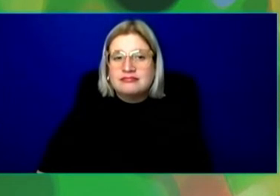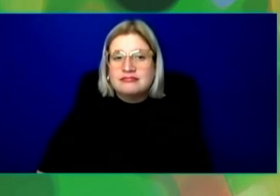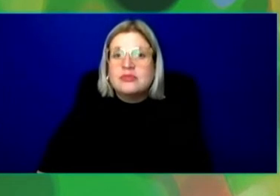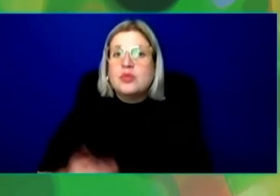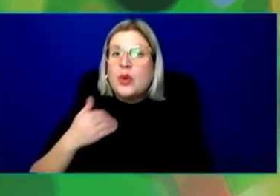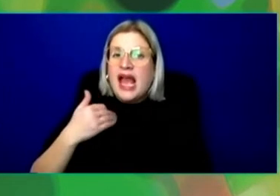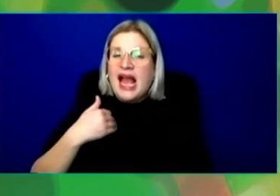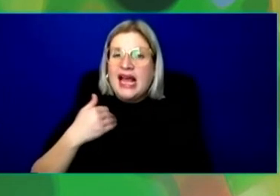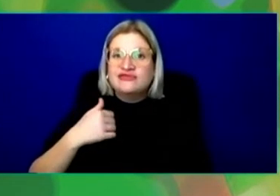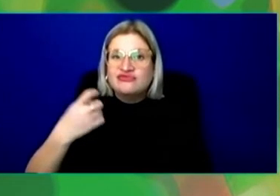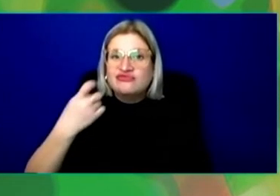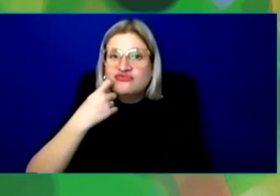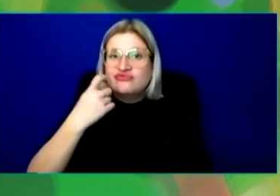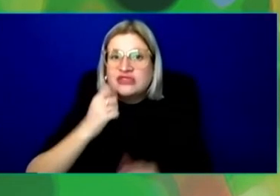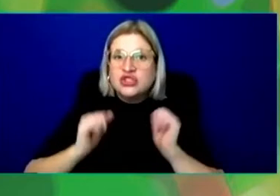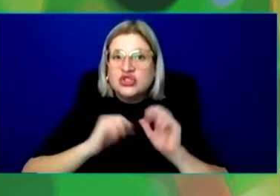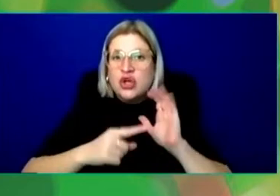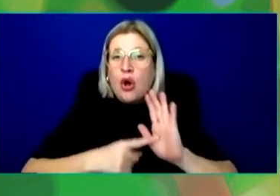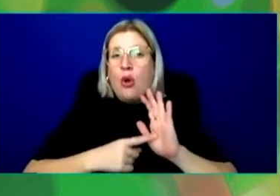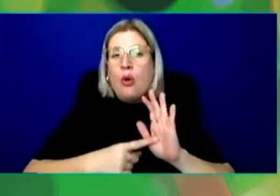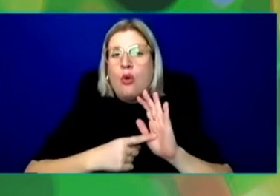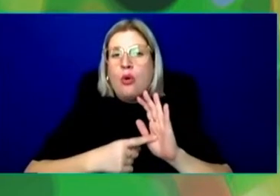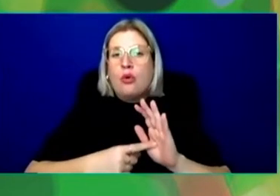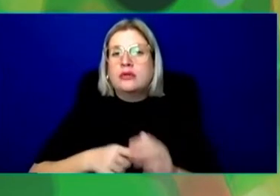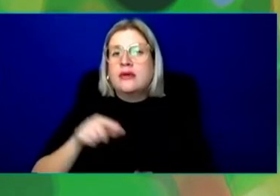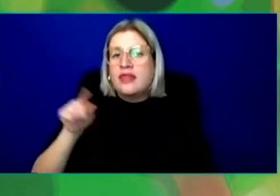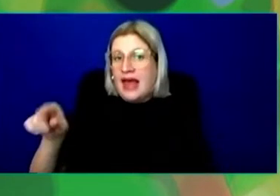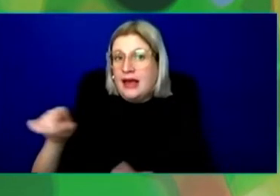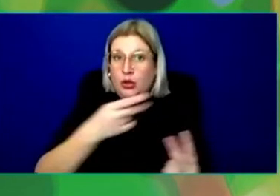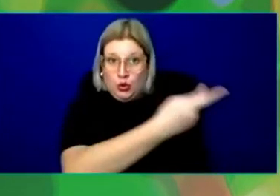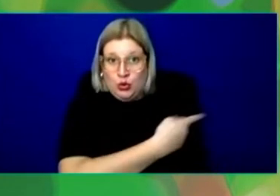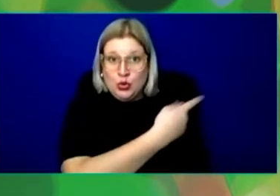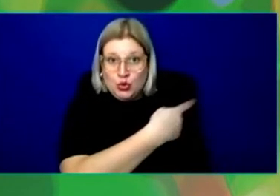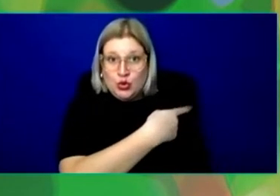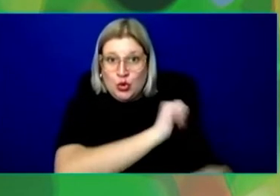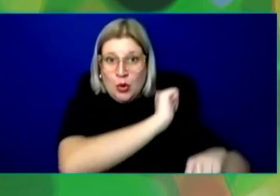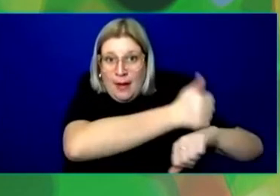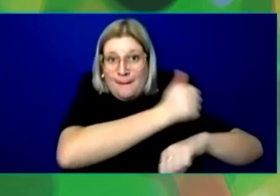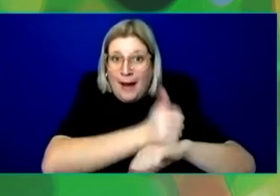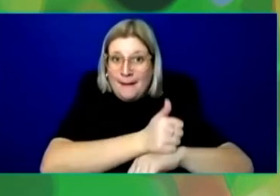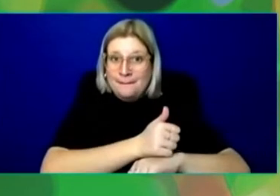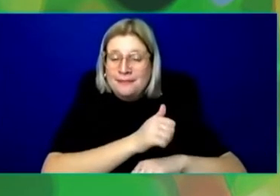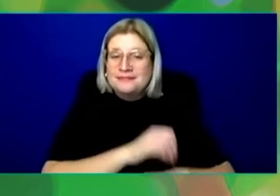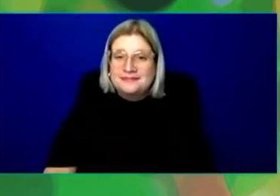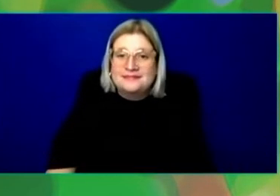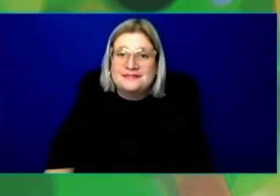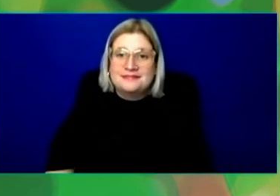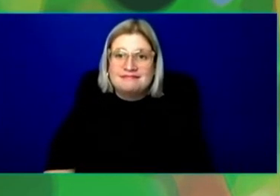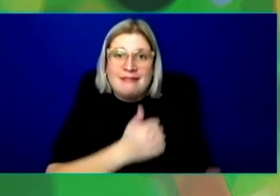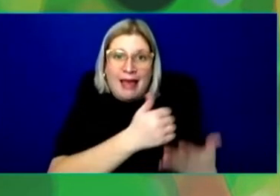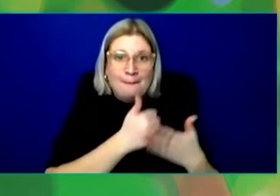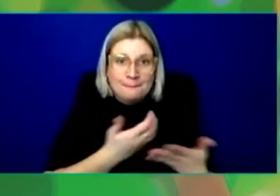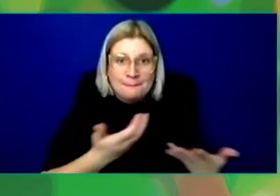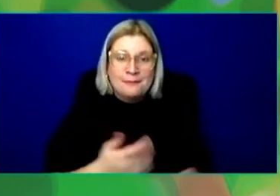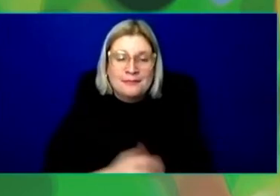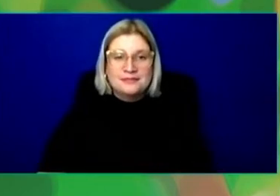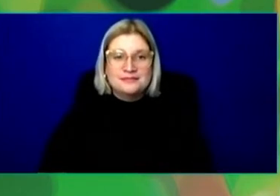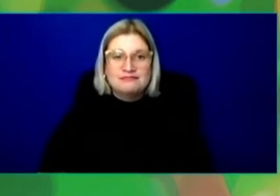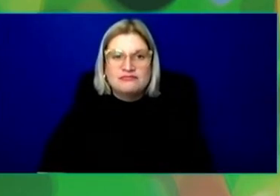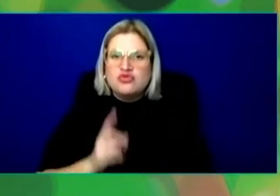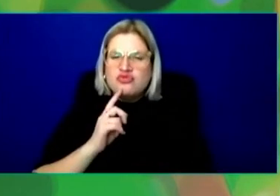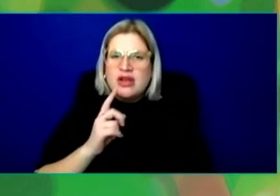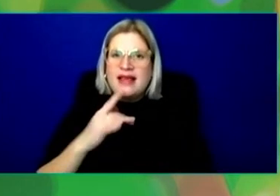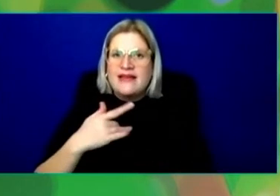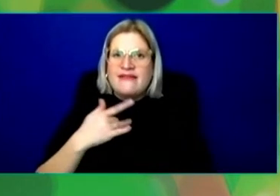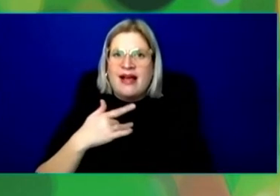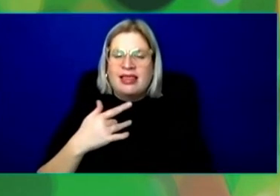exhibition that was engineered by Jonathan and Deirdre in that space. And, you know, it was really like a turning point